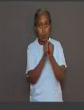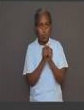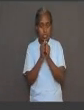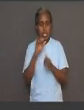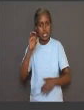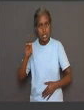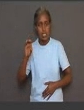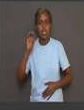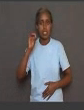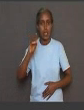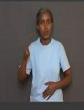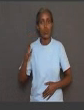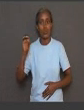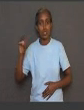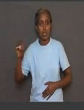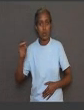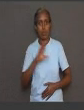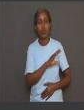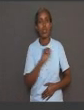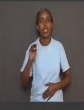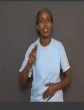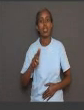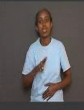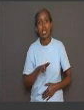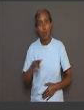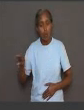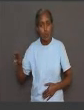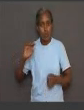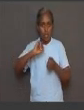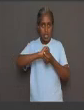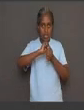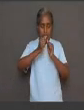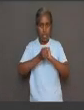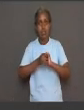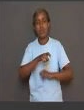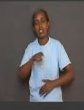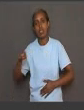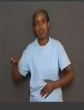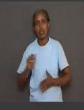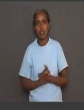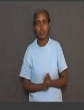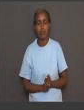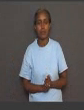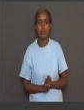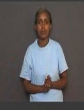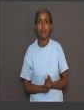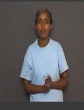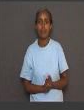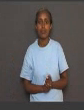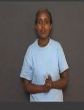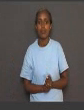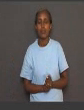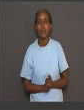C, 0, 0, and a horizontal transverse axis.